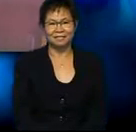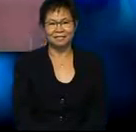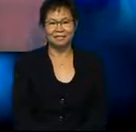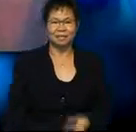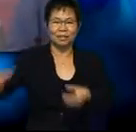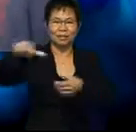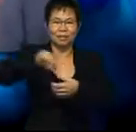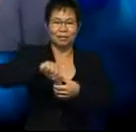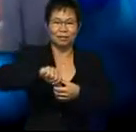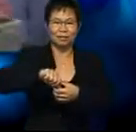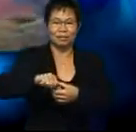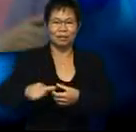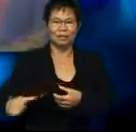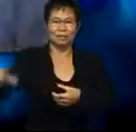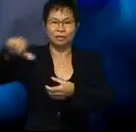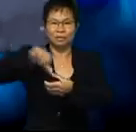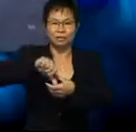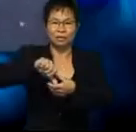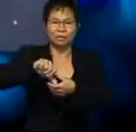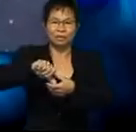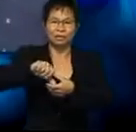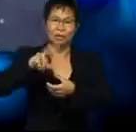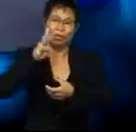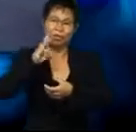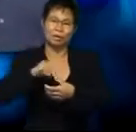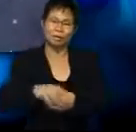Pour the remaining mixtures into this bowl.